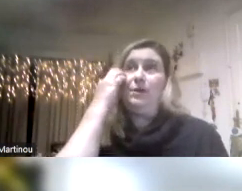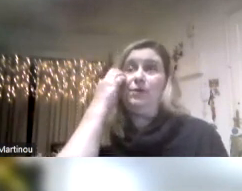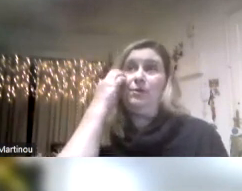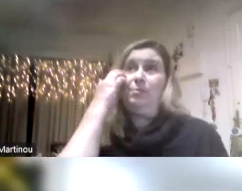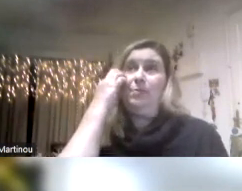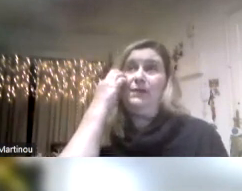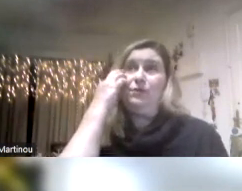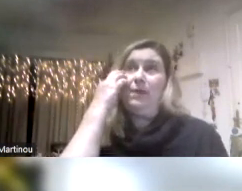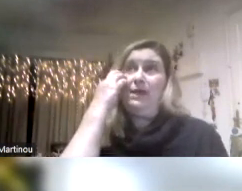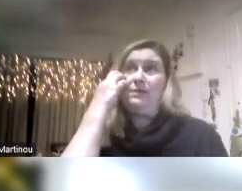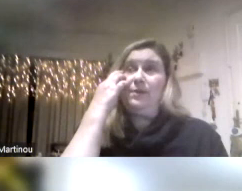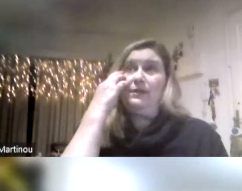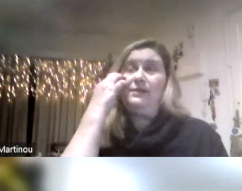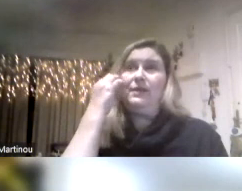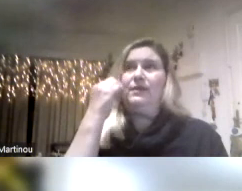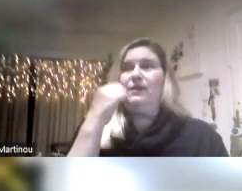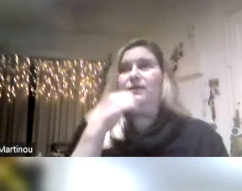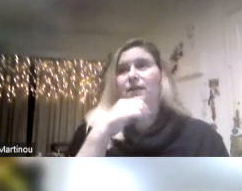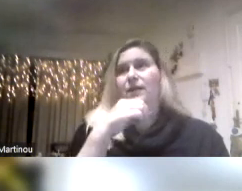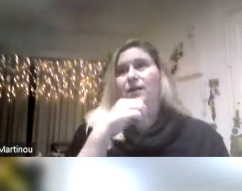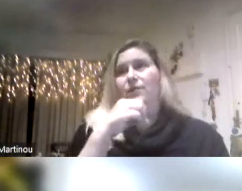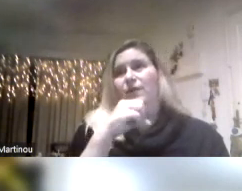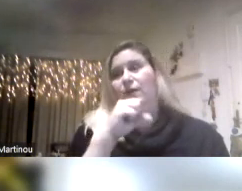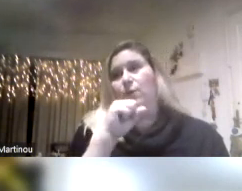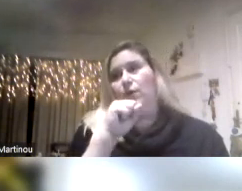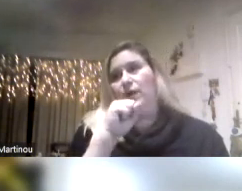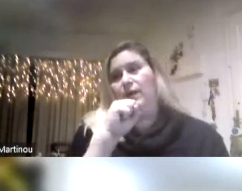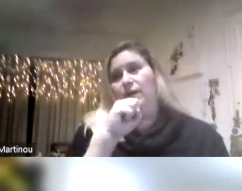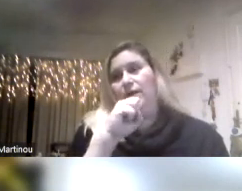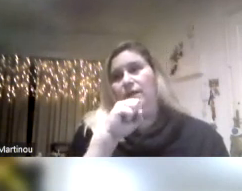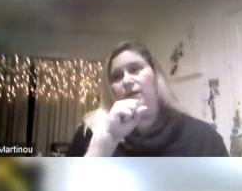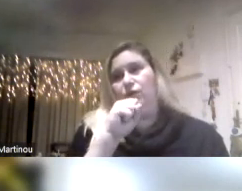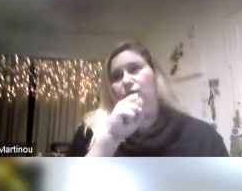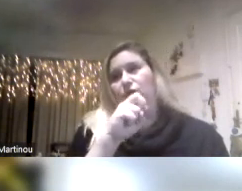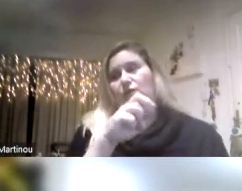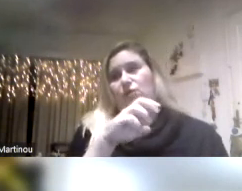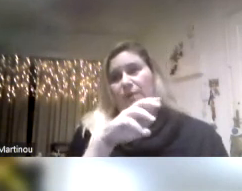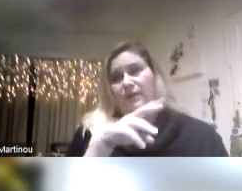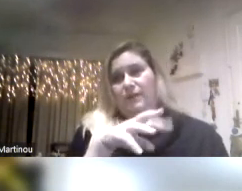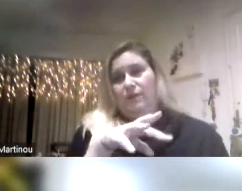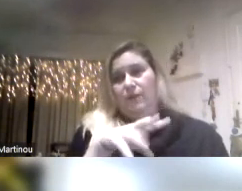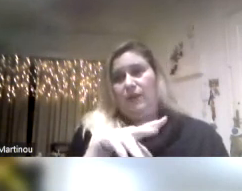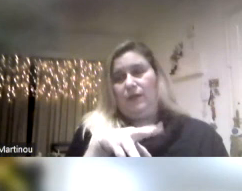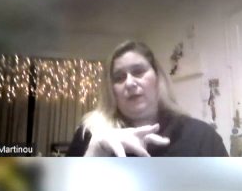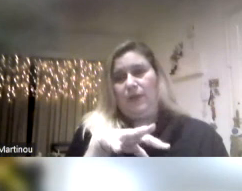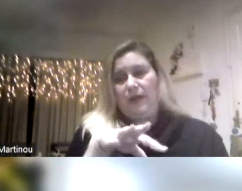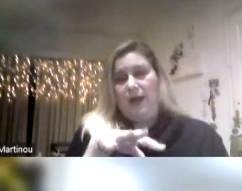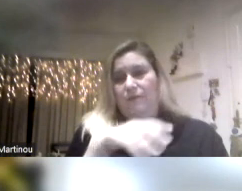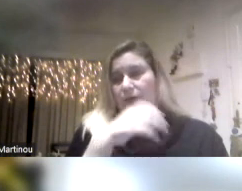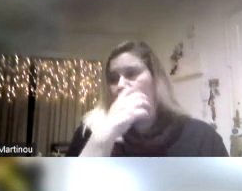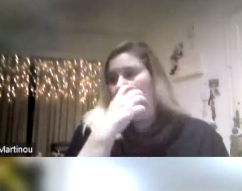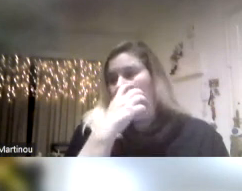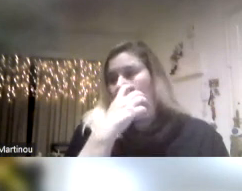obviously I'm going to talk based on my expertise. I think it's very worrying, the two mosquito species that we